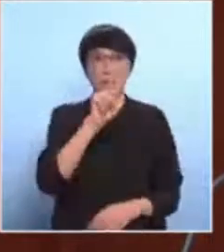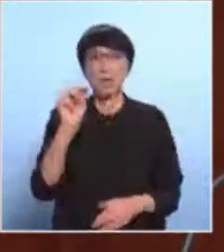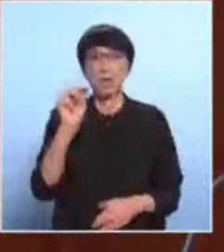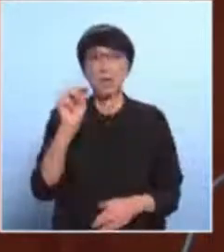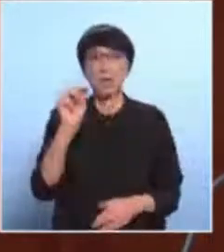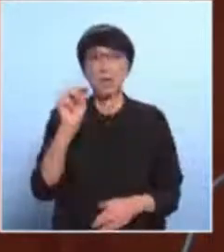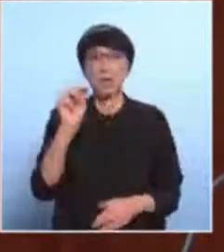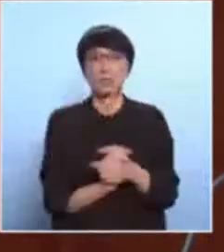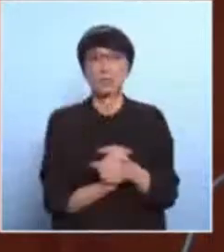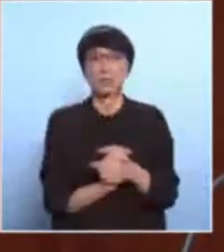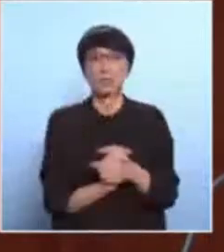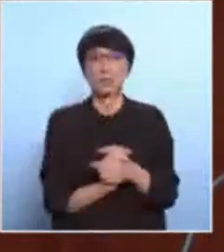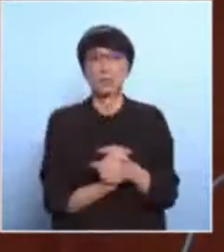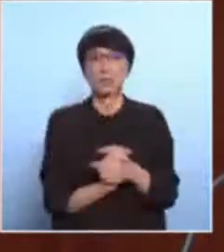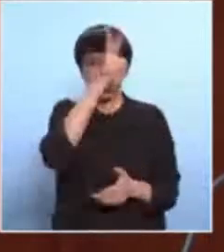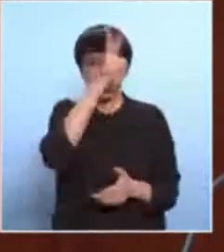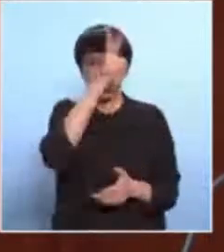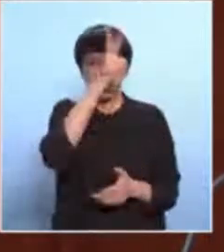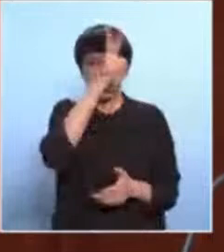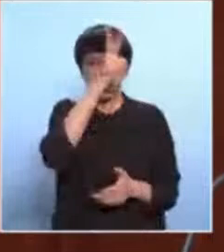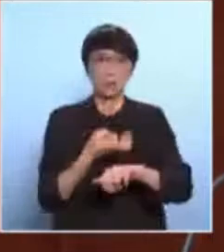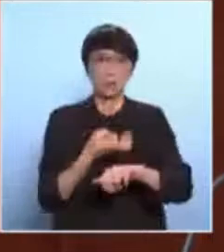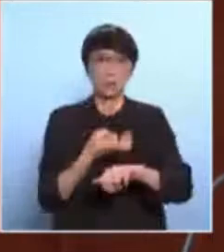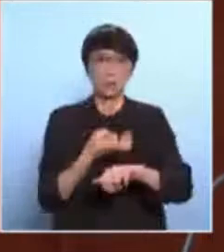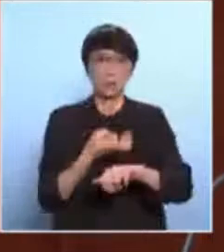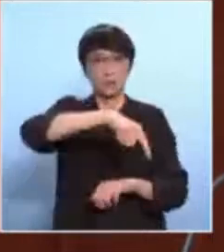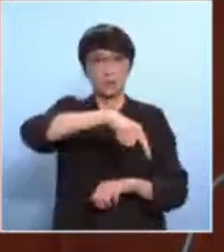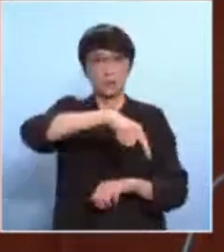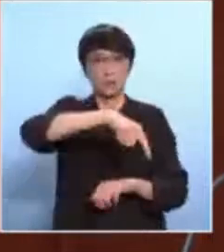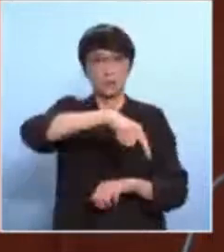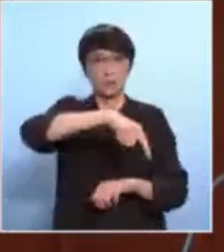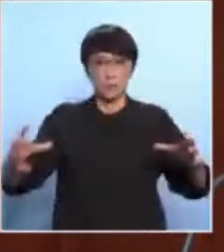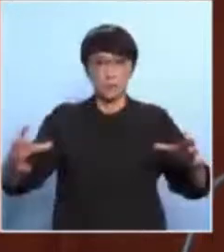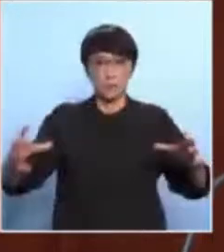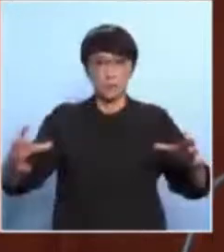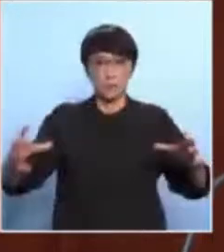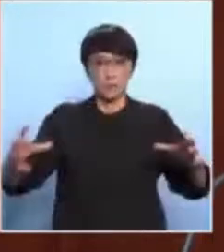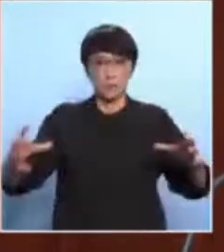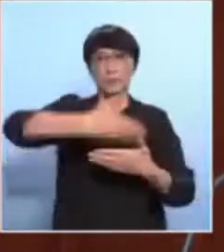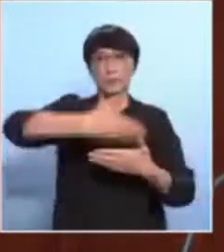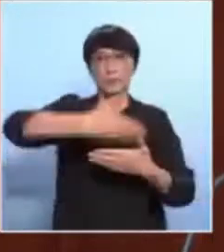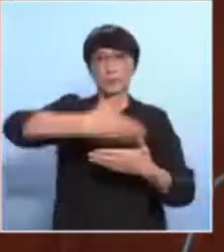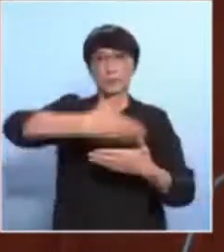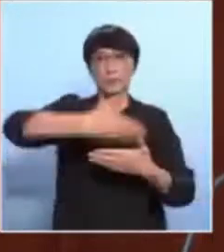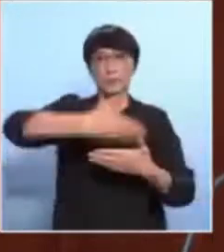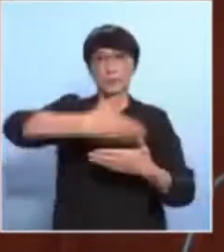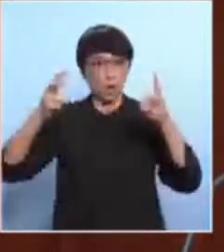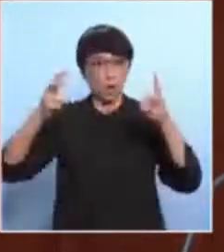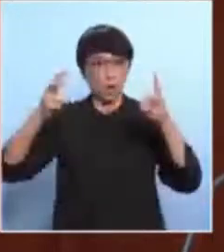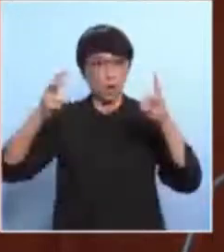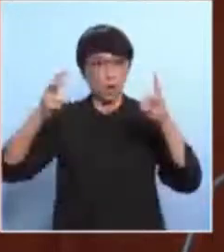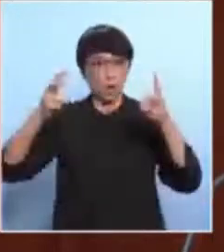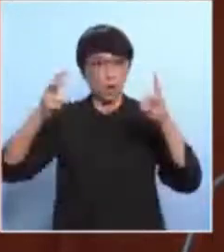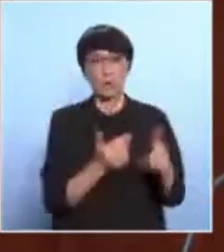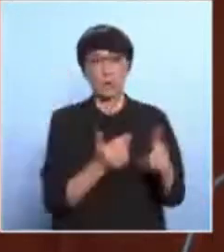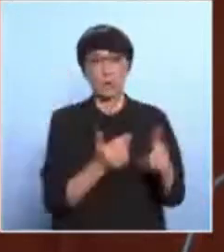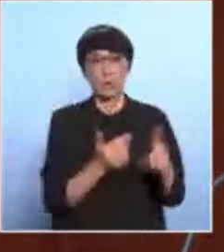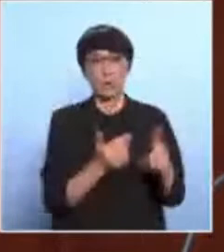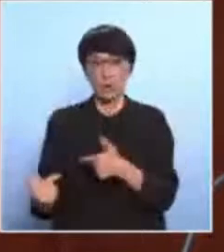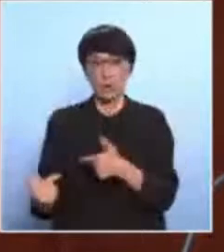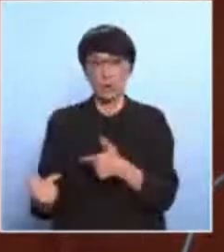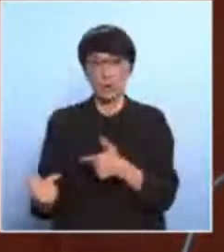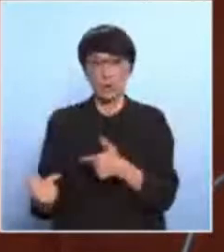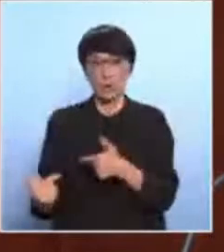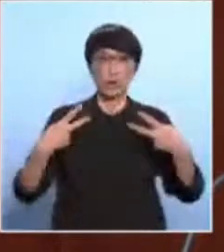joint user complex project at Anderson Road Quarry is scheduled for completion in 2027. We will continue to adhere to